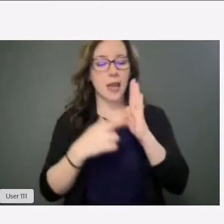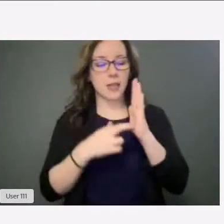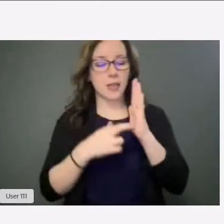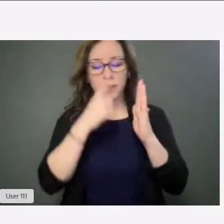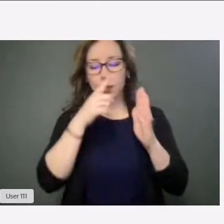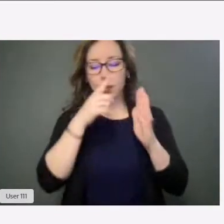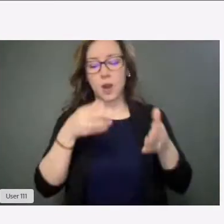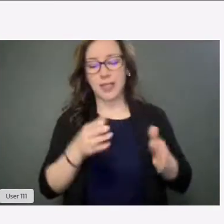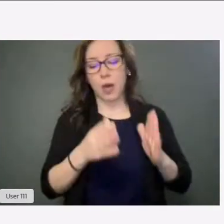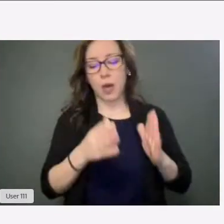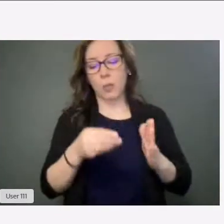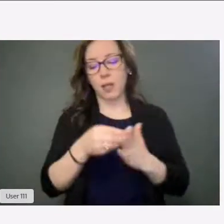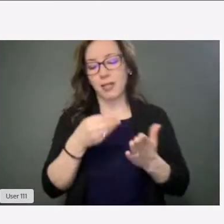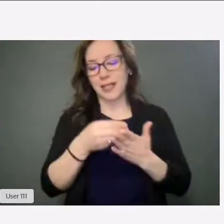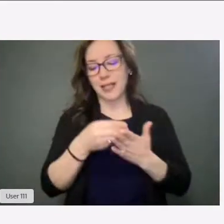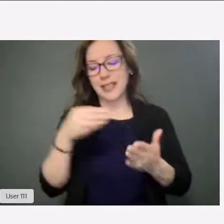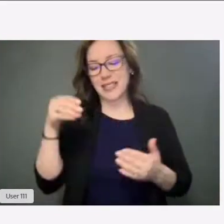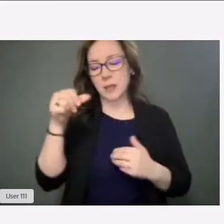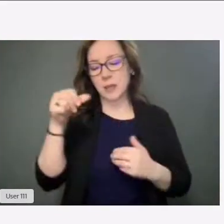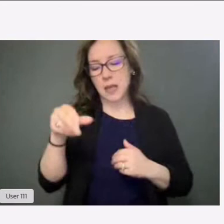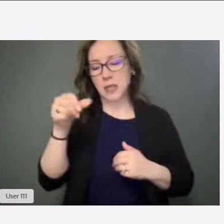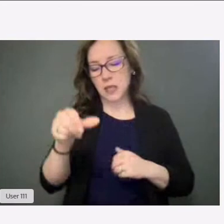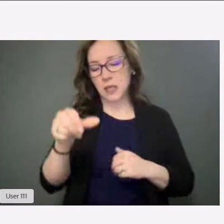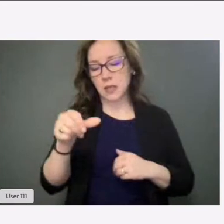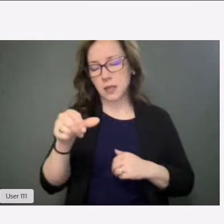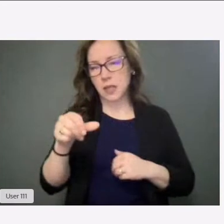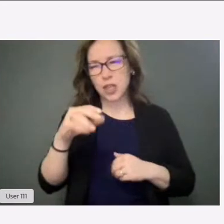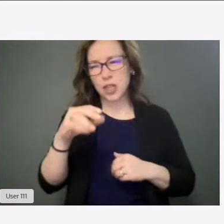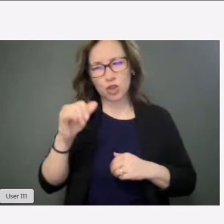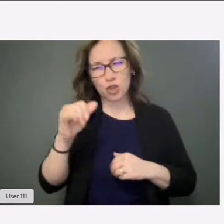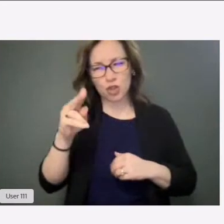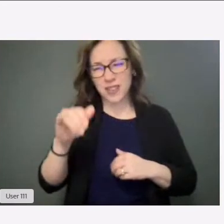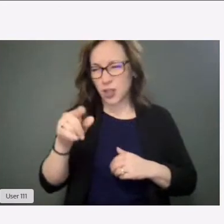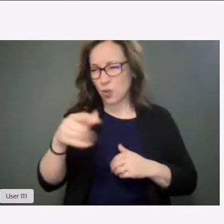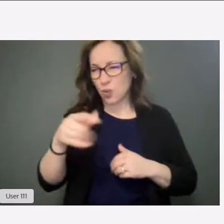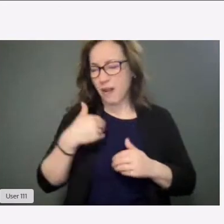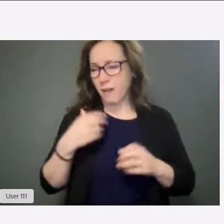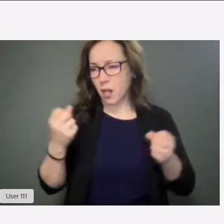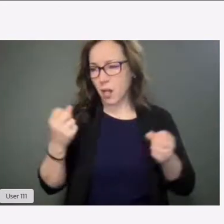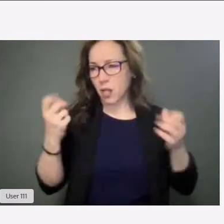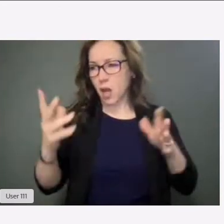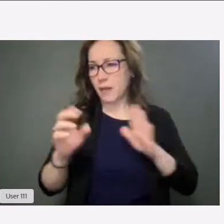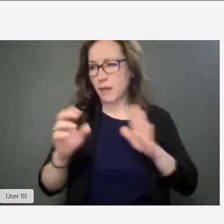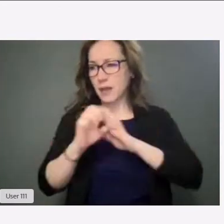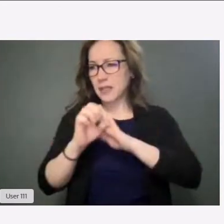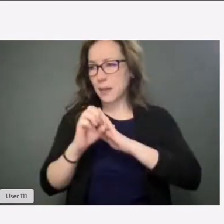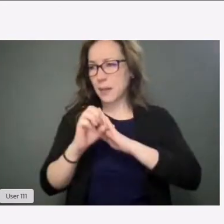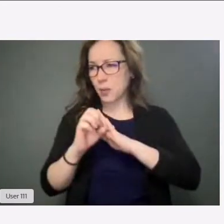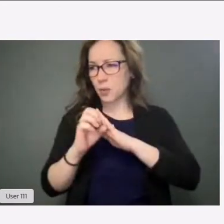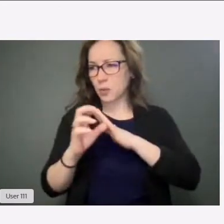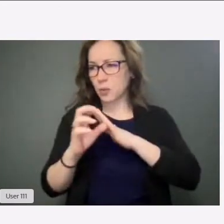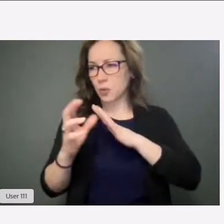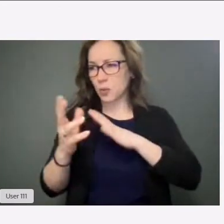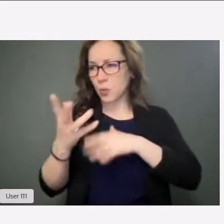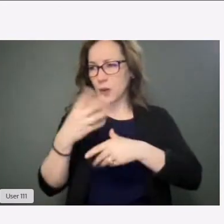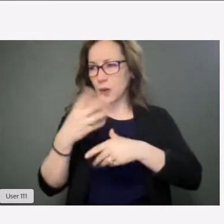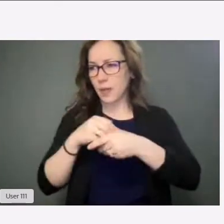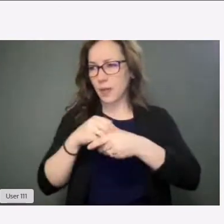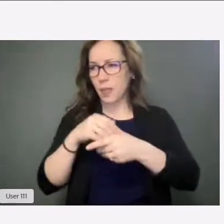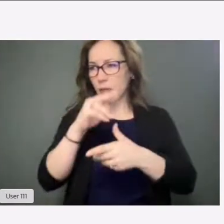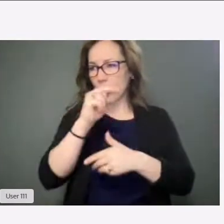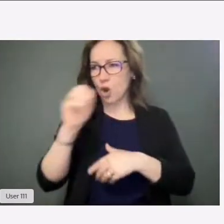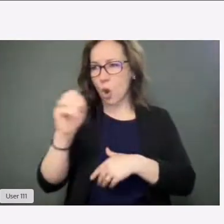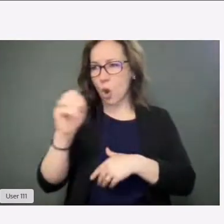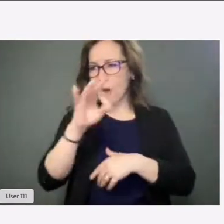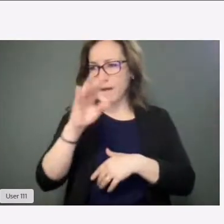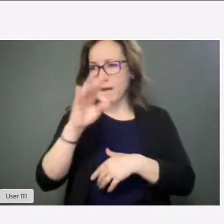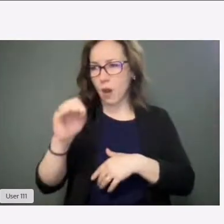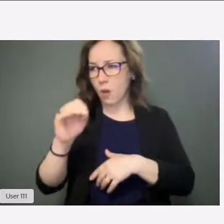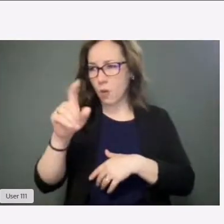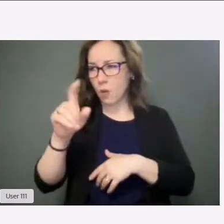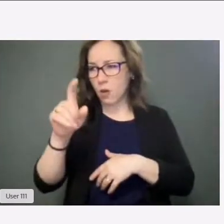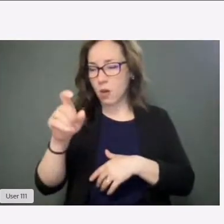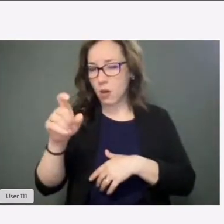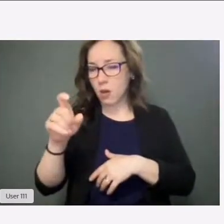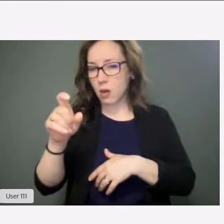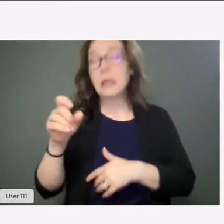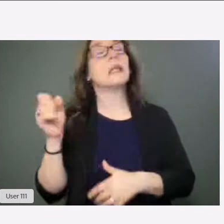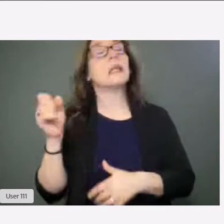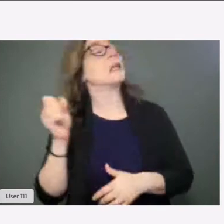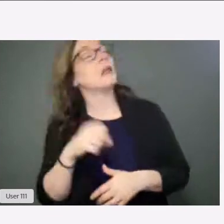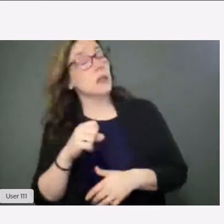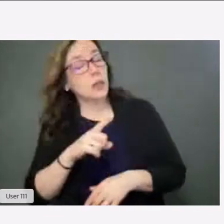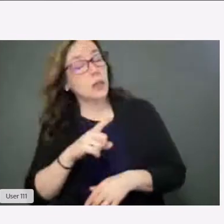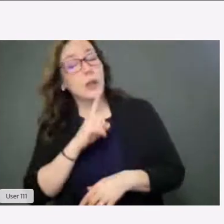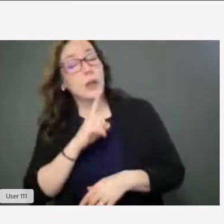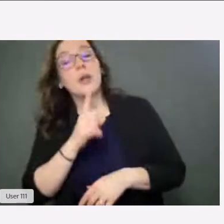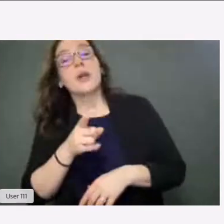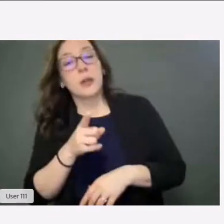expenses. Ginny, if I recall correctly, we do have a bunch of examples inside the NOFO, if I recall correctly. Correct.